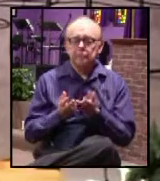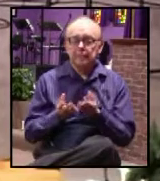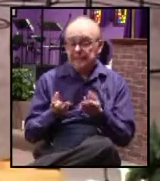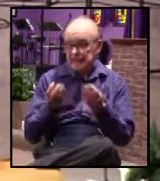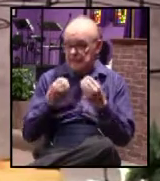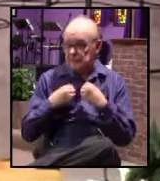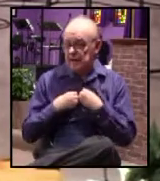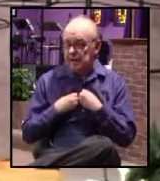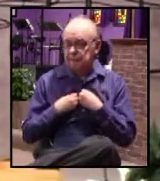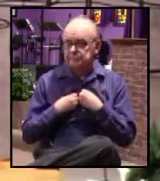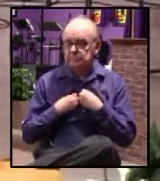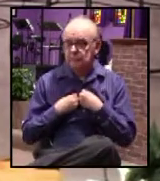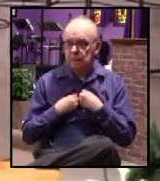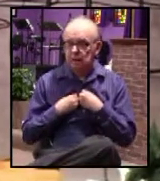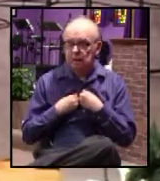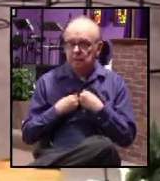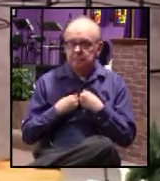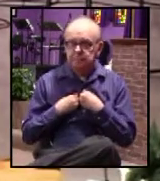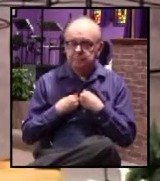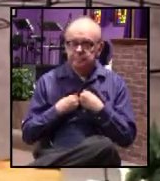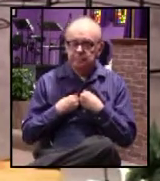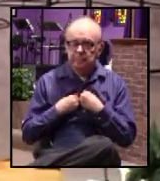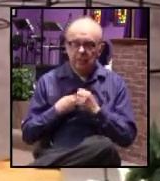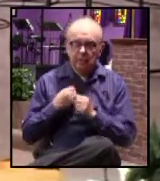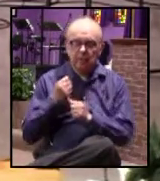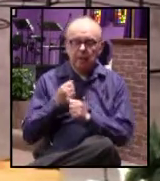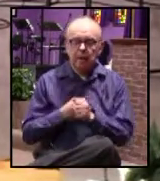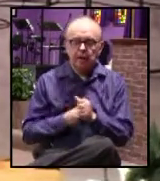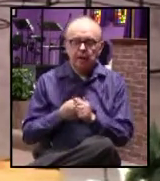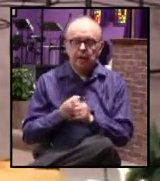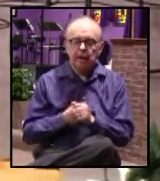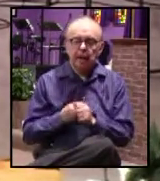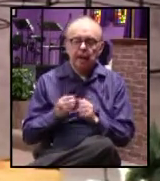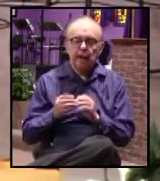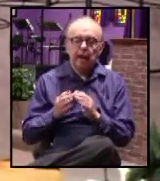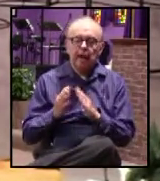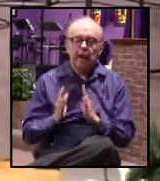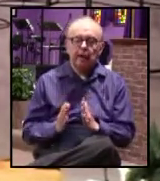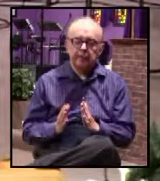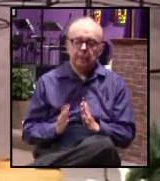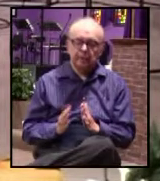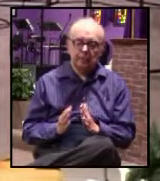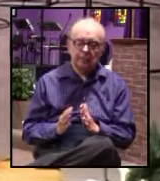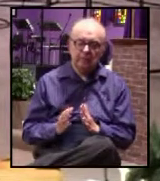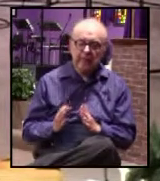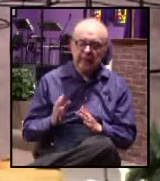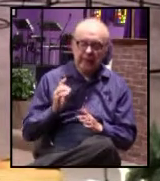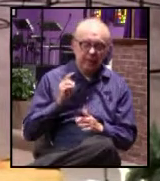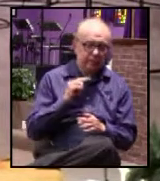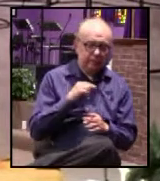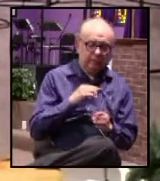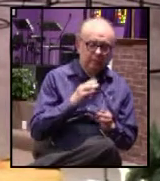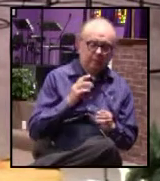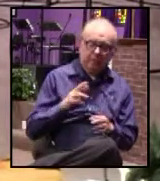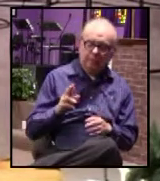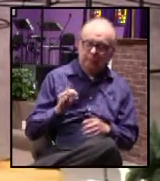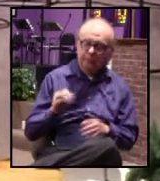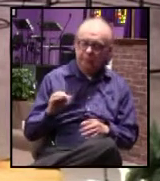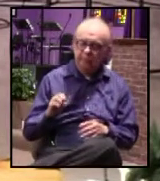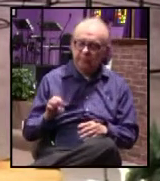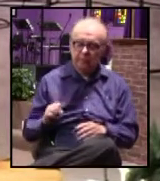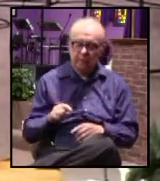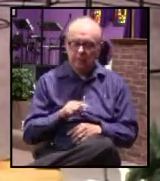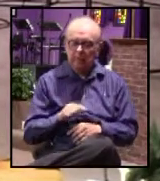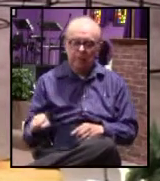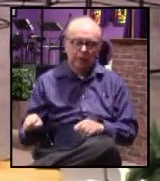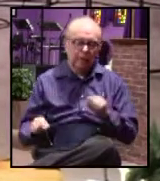give me every house that is occupied from Roosevelt Boulevard